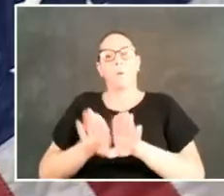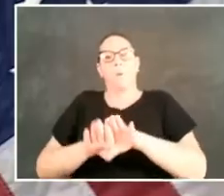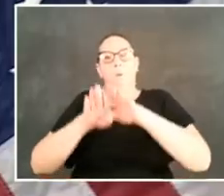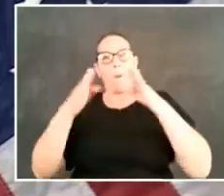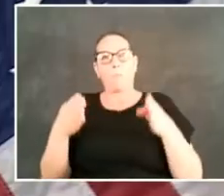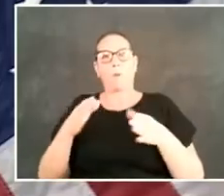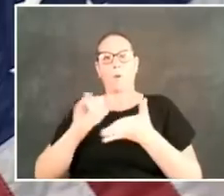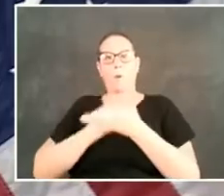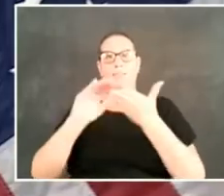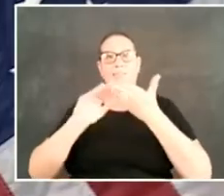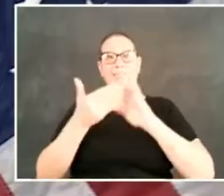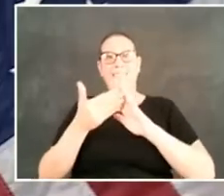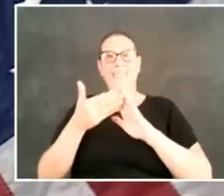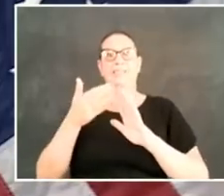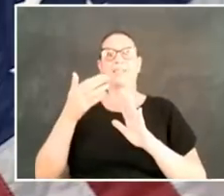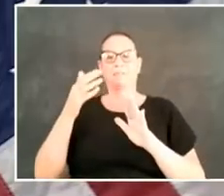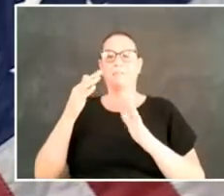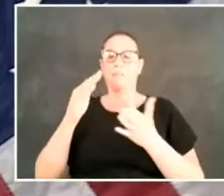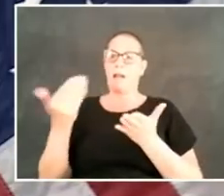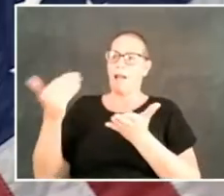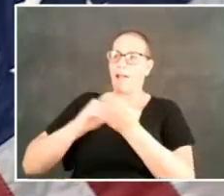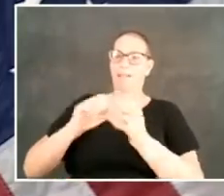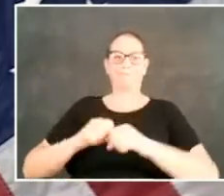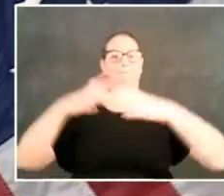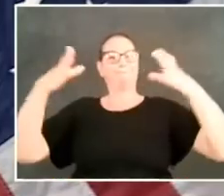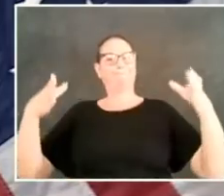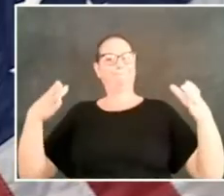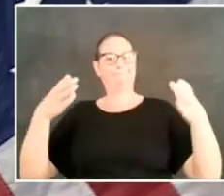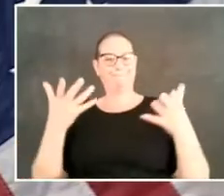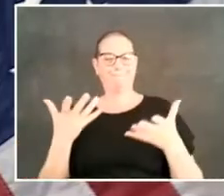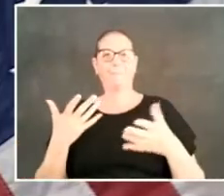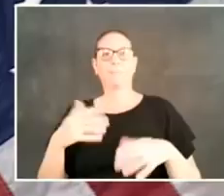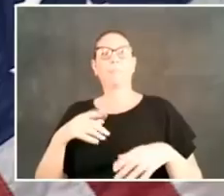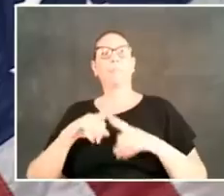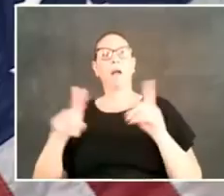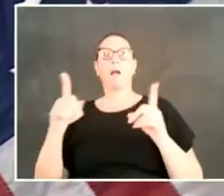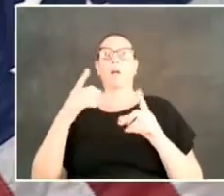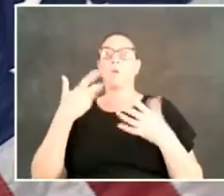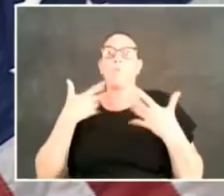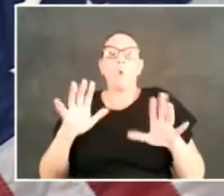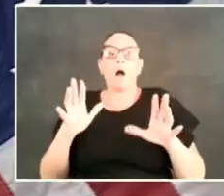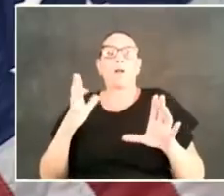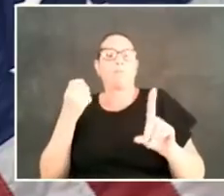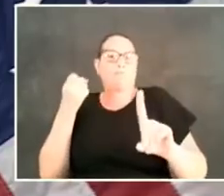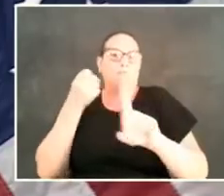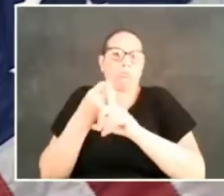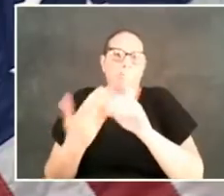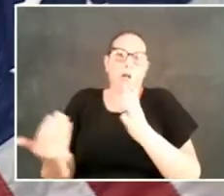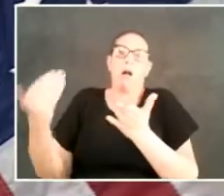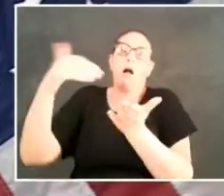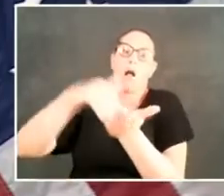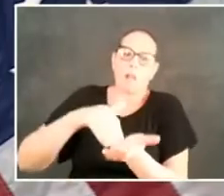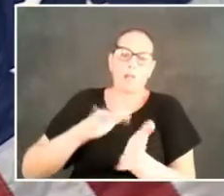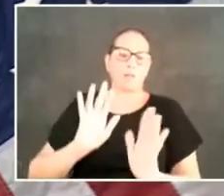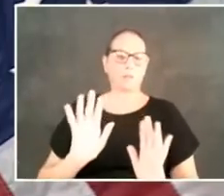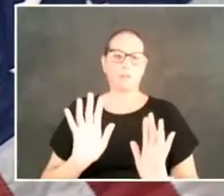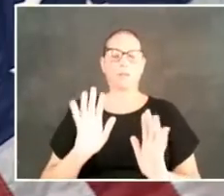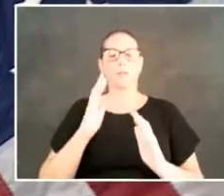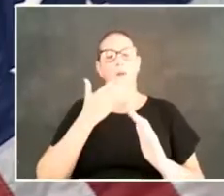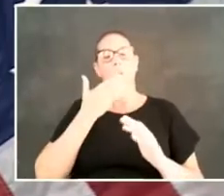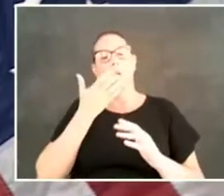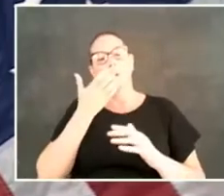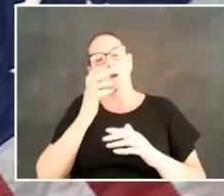not have the restart interrupted at all. And that's what we're focused on right now. And that'll bring me to the close, which again,